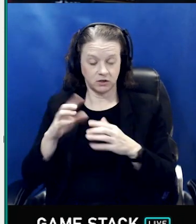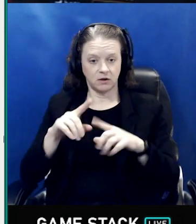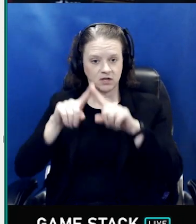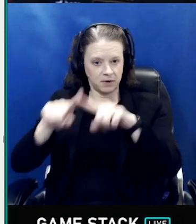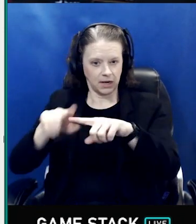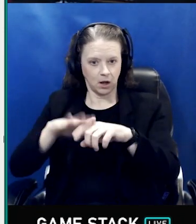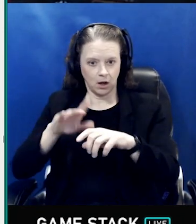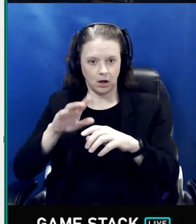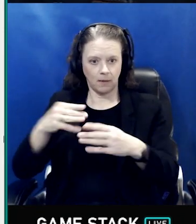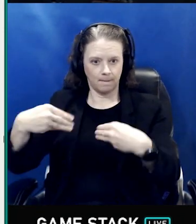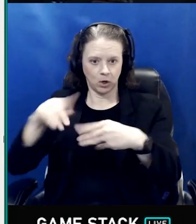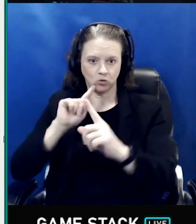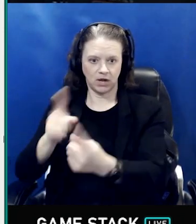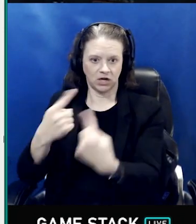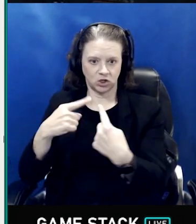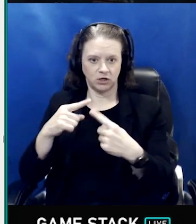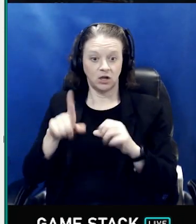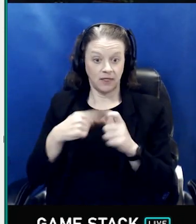make users leave game.